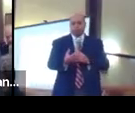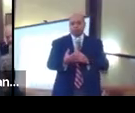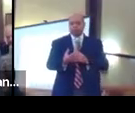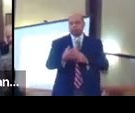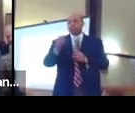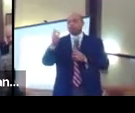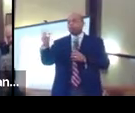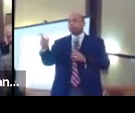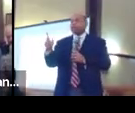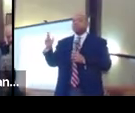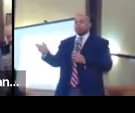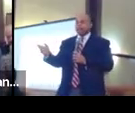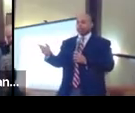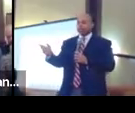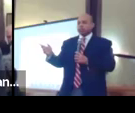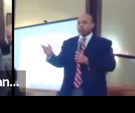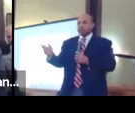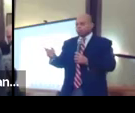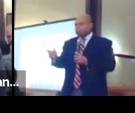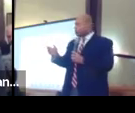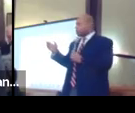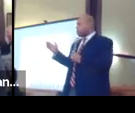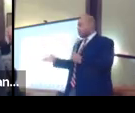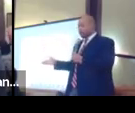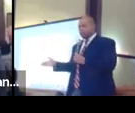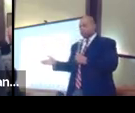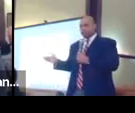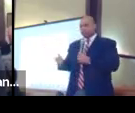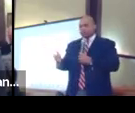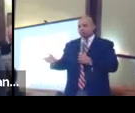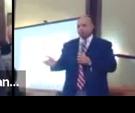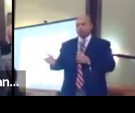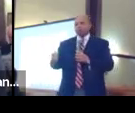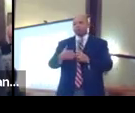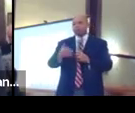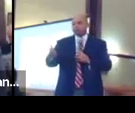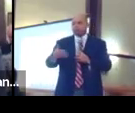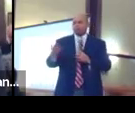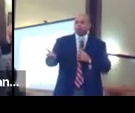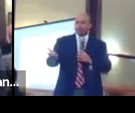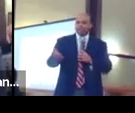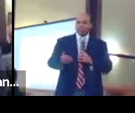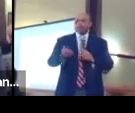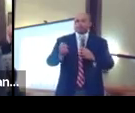hear this in the planning process. We need to see some action. Partially, it's the development scenarios where there we